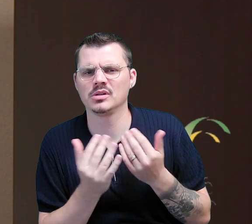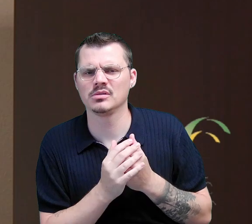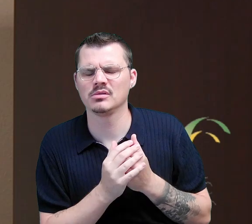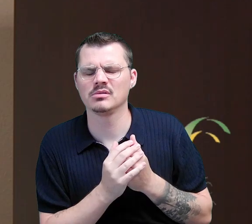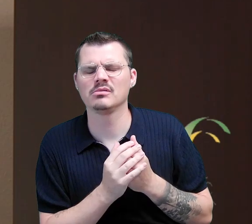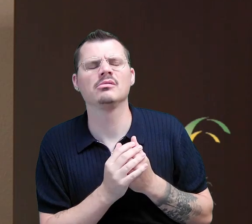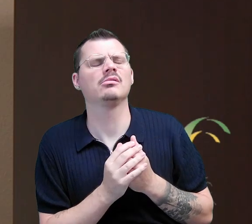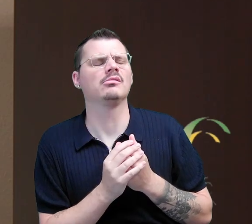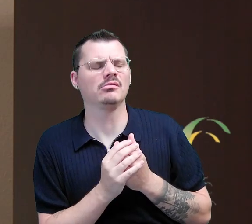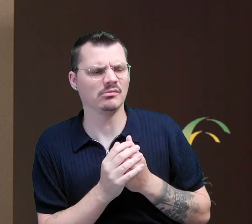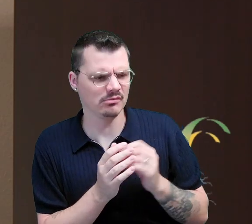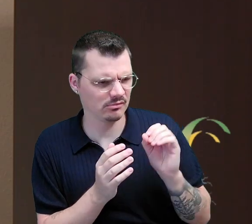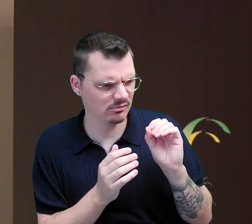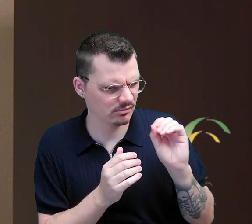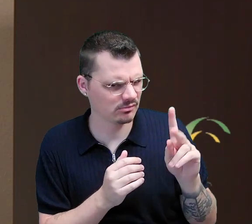Okay.